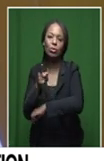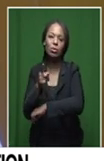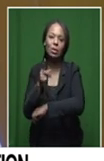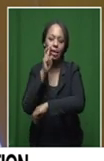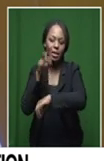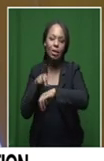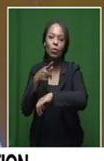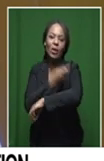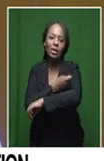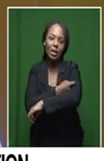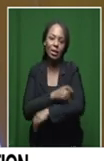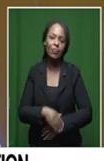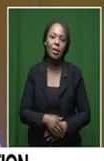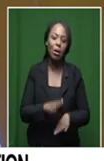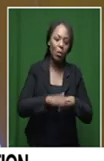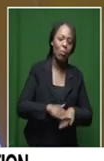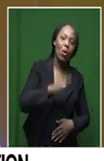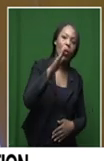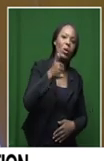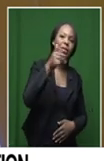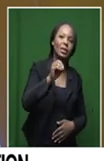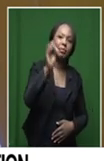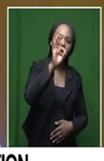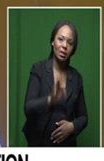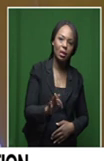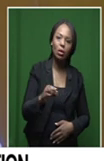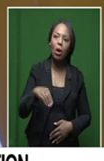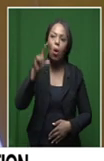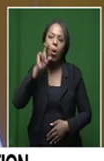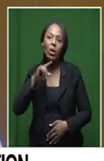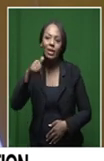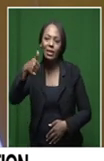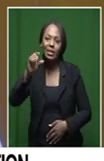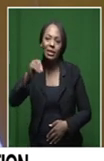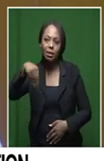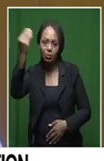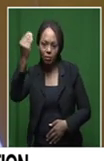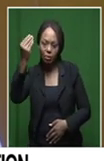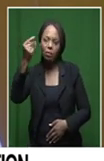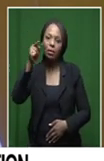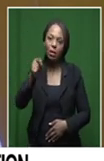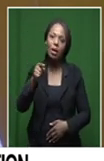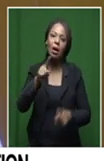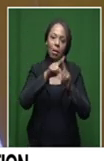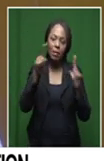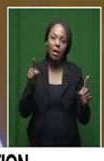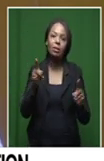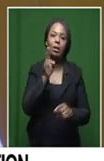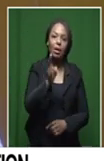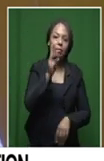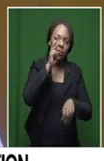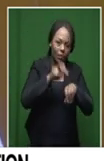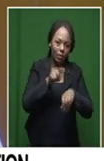vaccinated more than 60% of those over 60 years of age. But again, we really need to